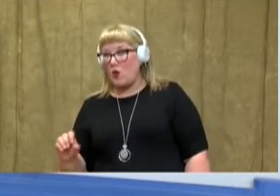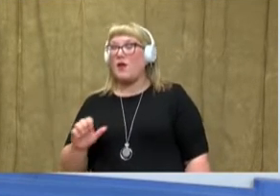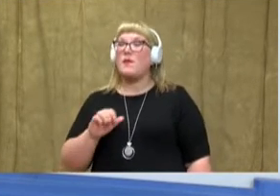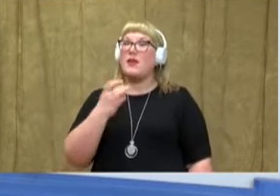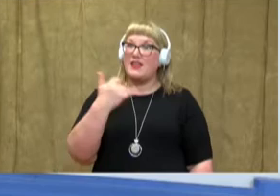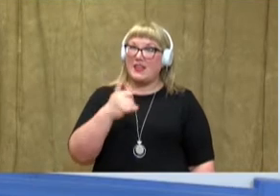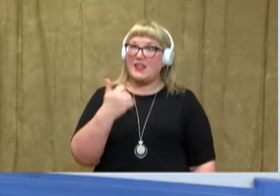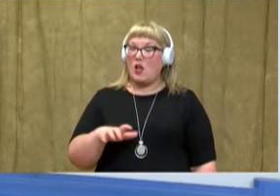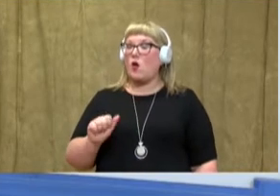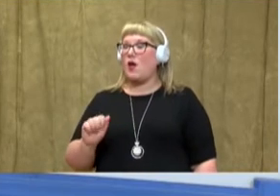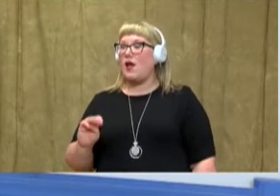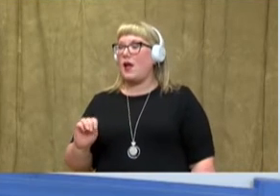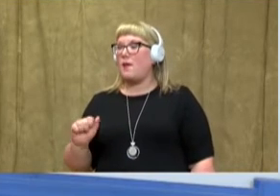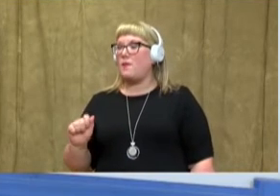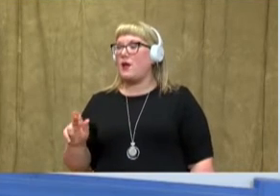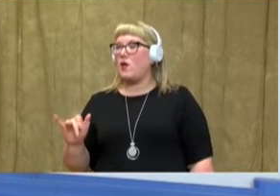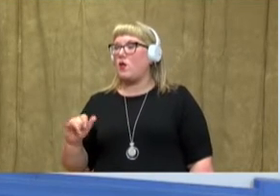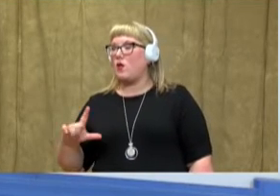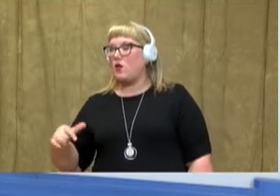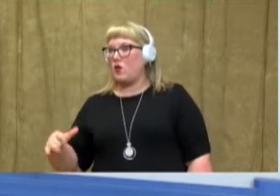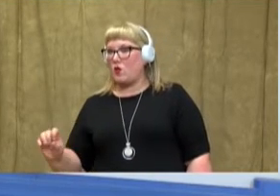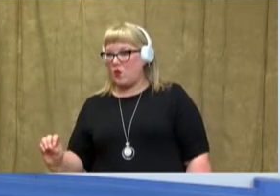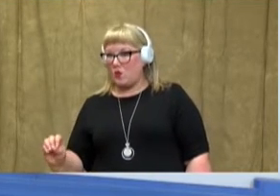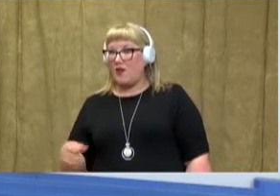yellow is amarillo,